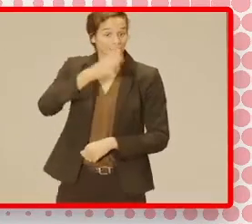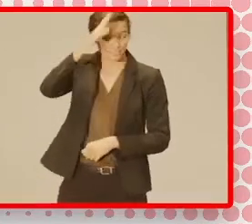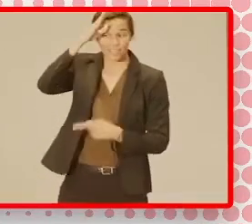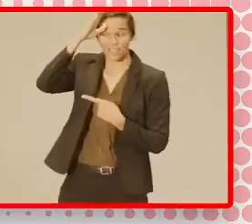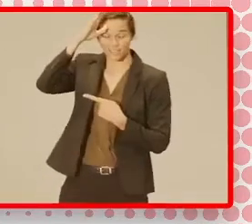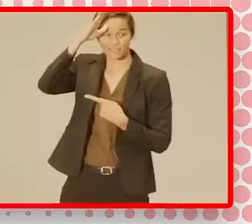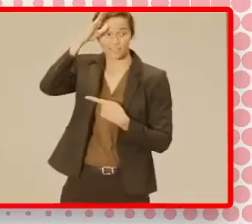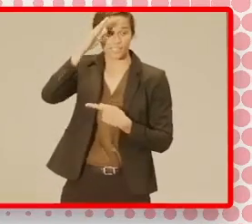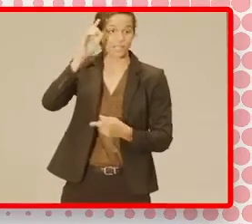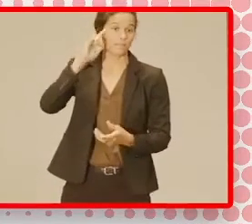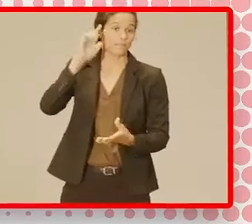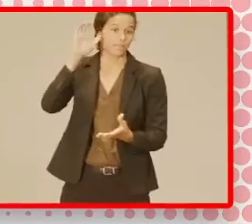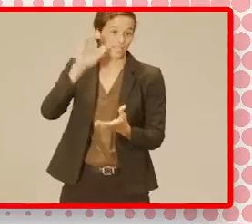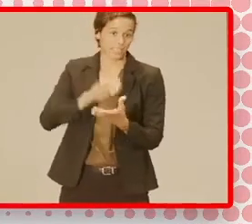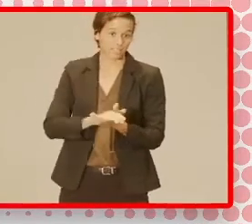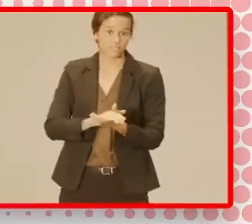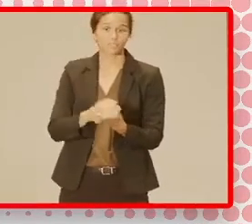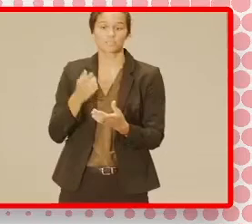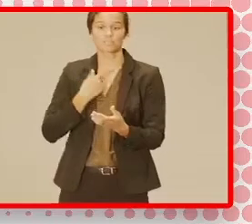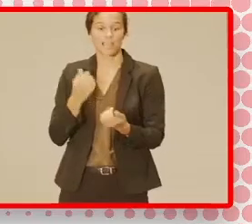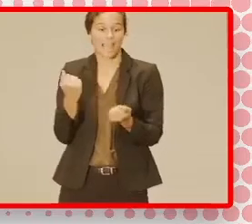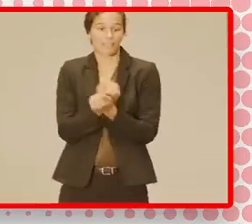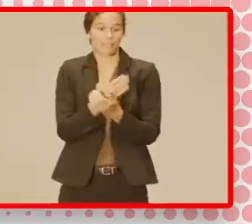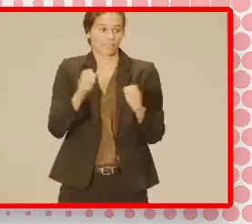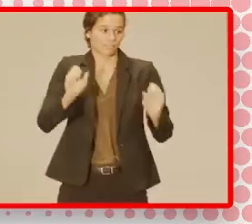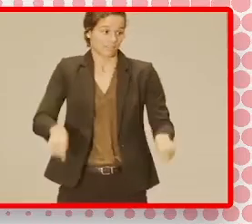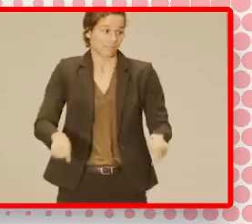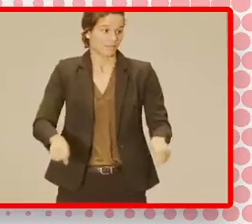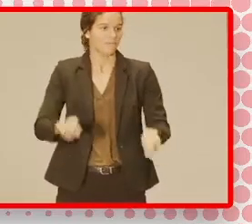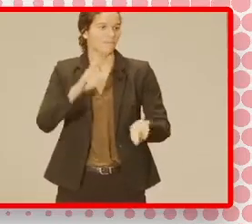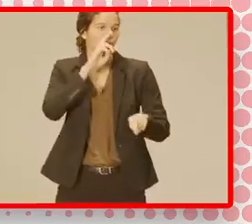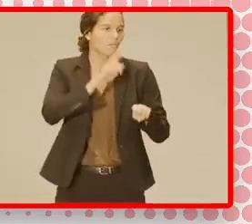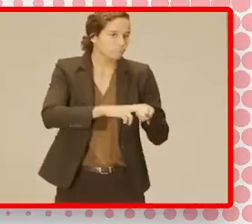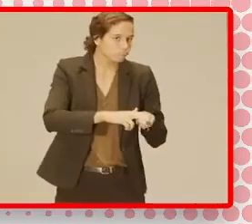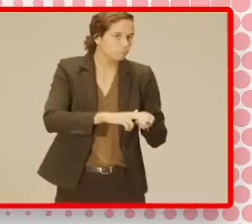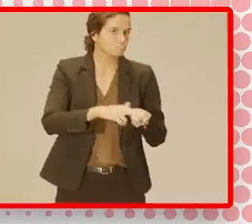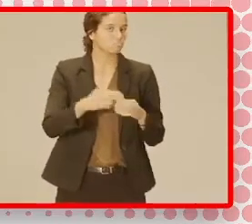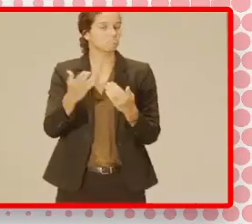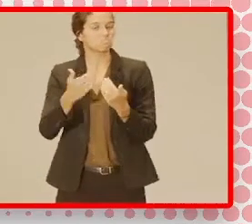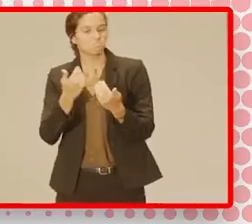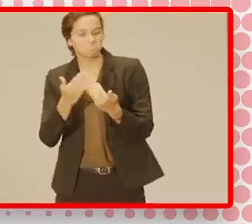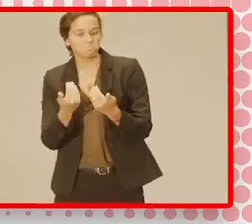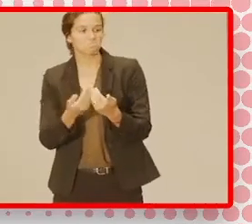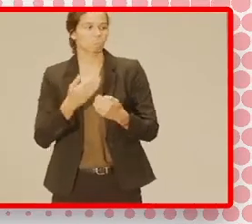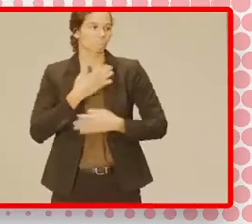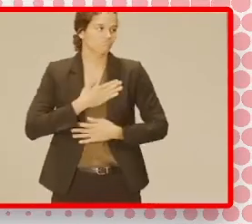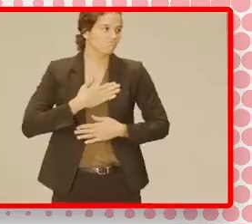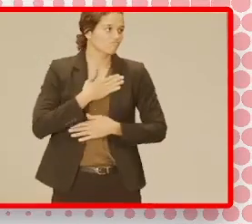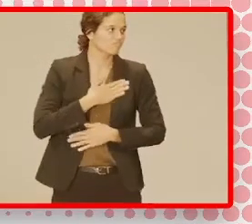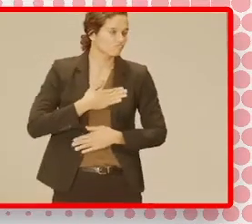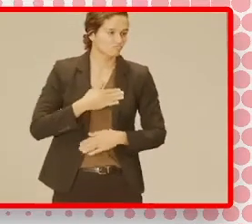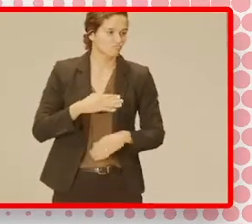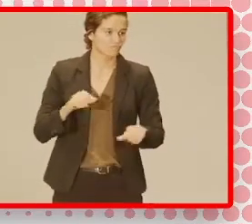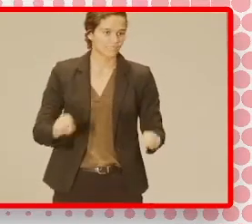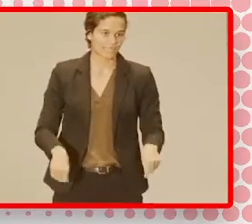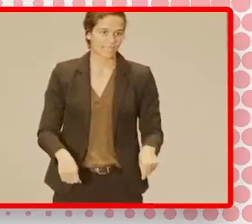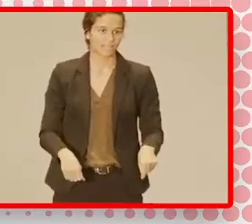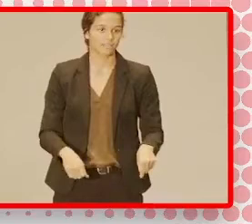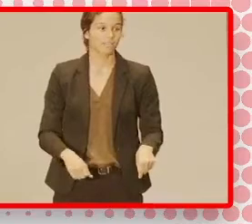making everything fun, easy, and getting better slow with no